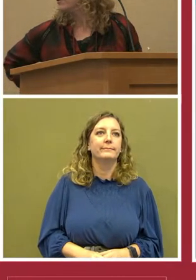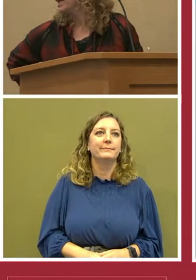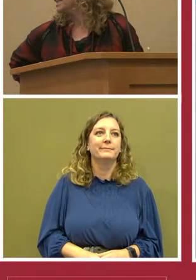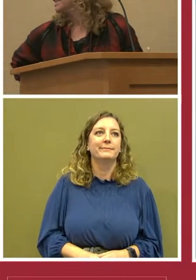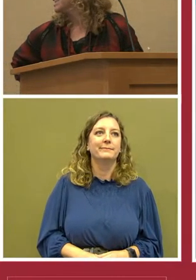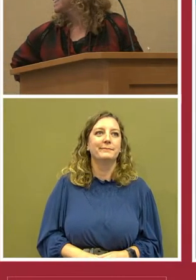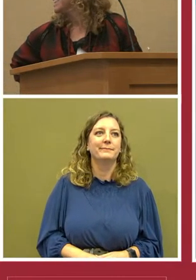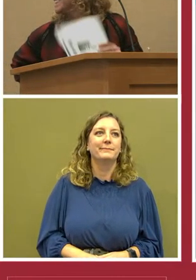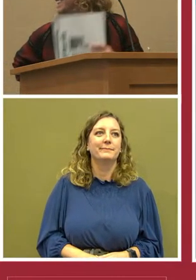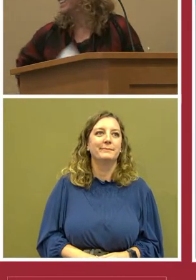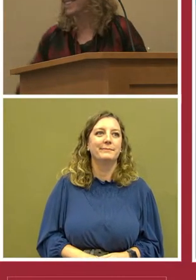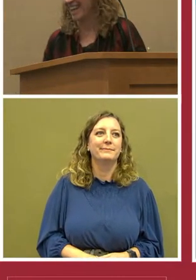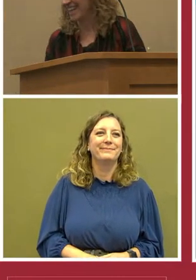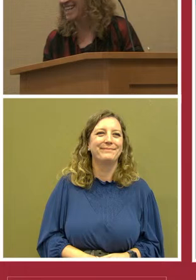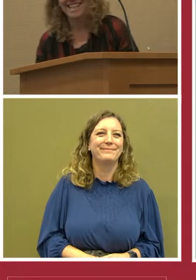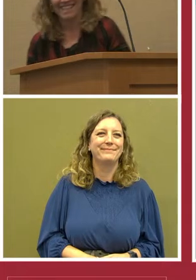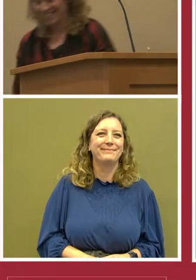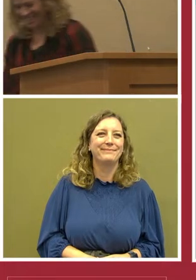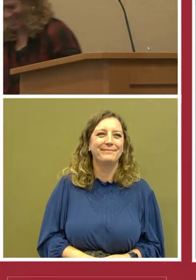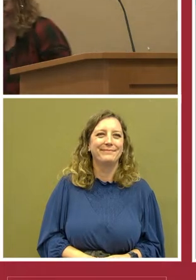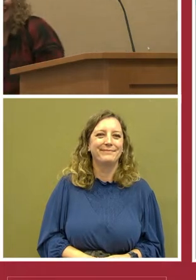I think I'm done,